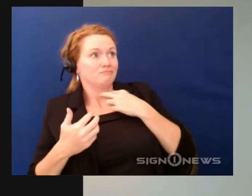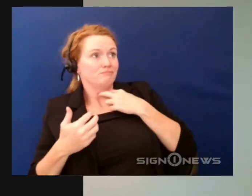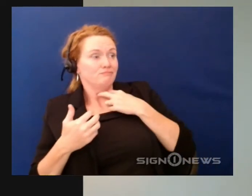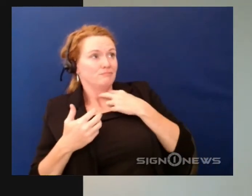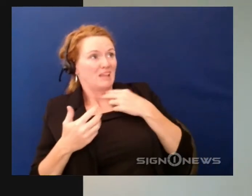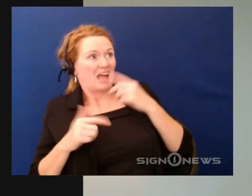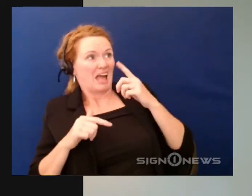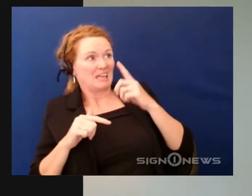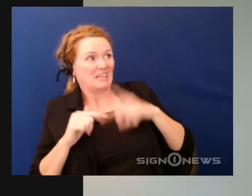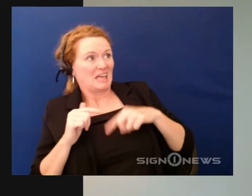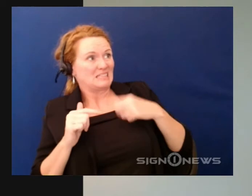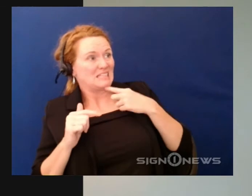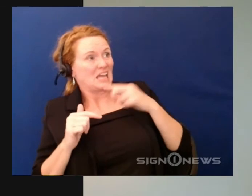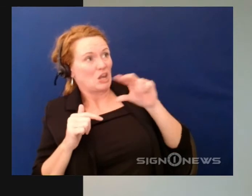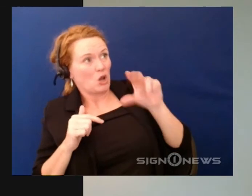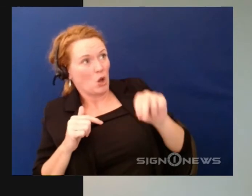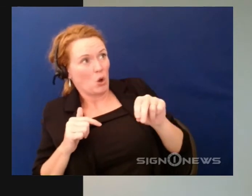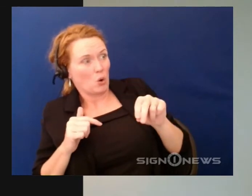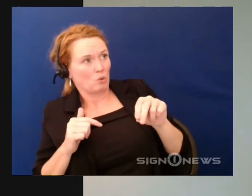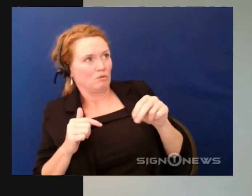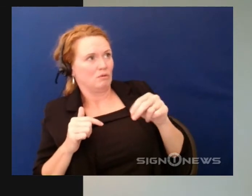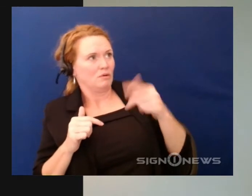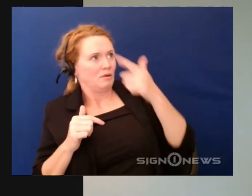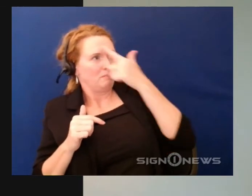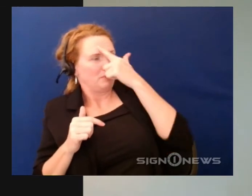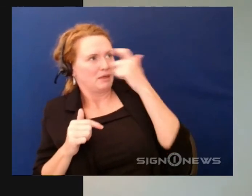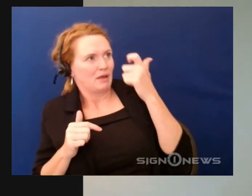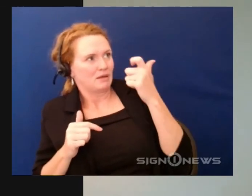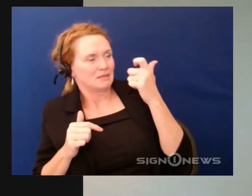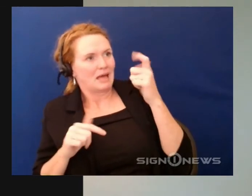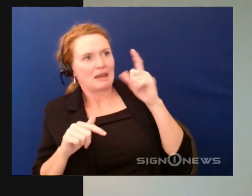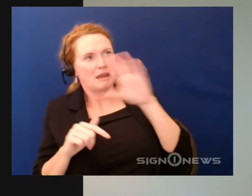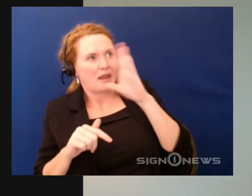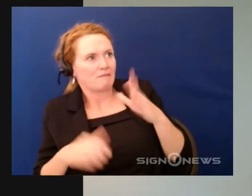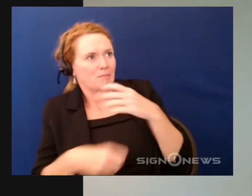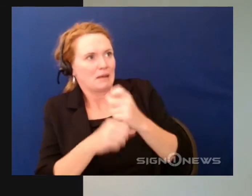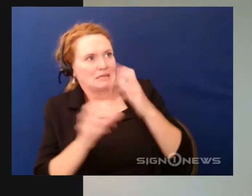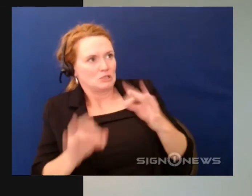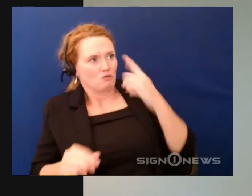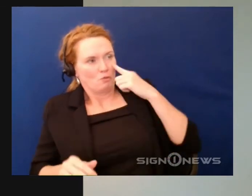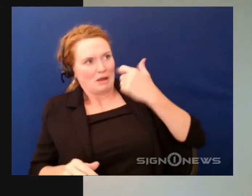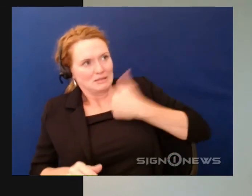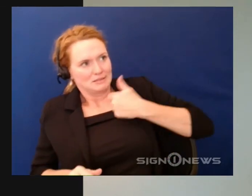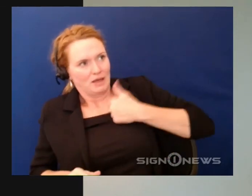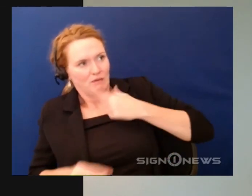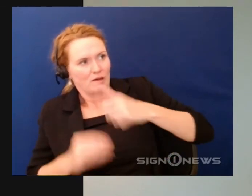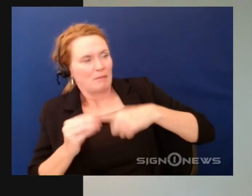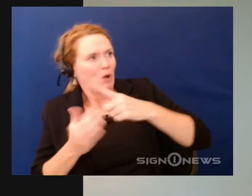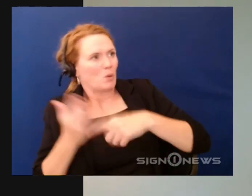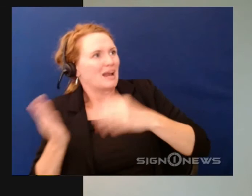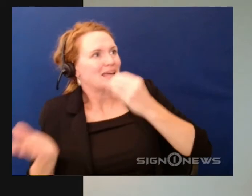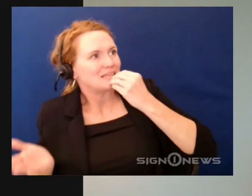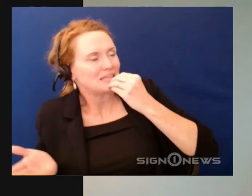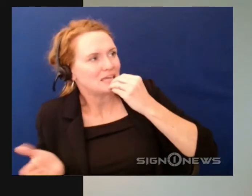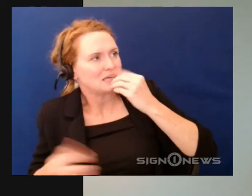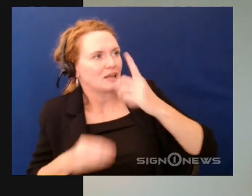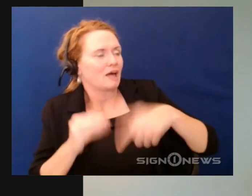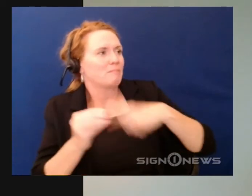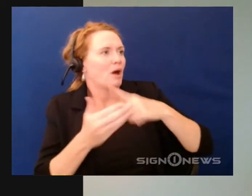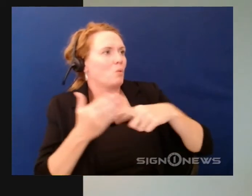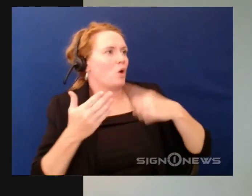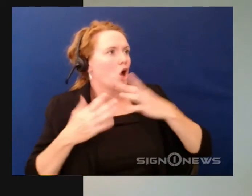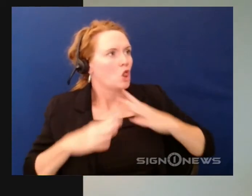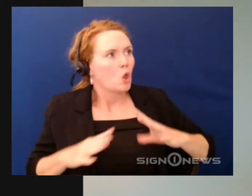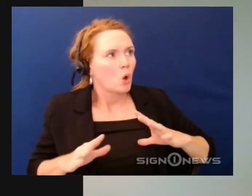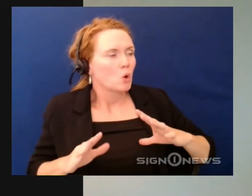haven't ever been able to say no to peas for dinner or what shirt to wear. And so I think sometimes it's about just kind of